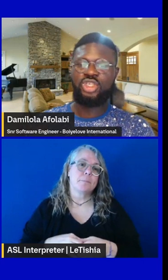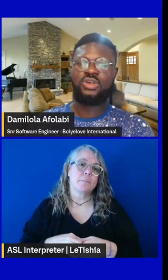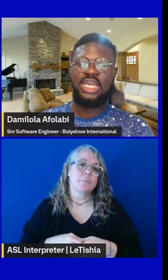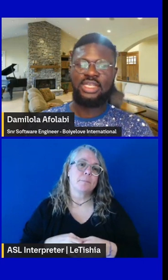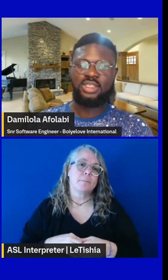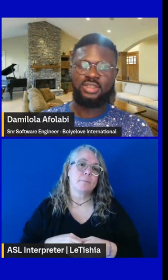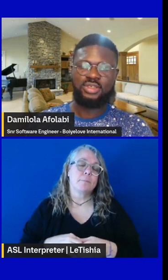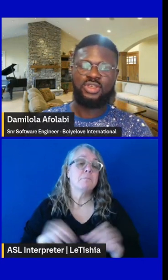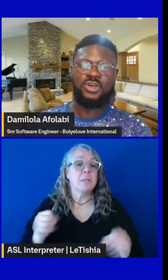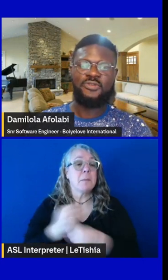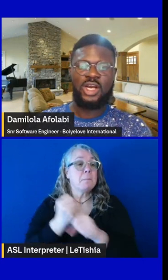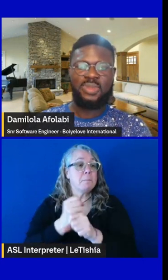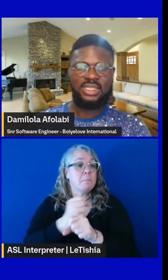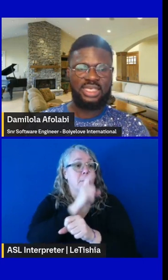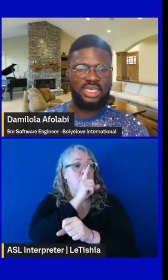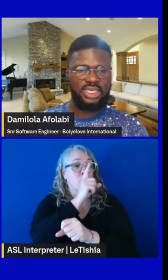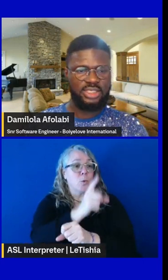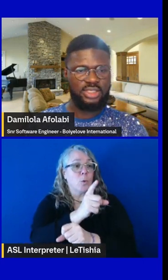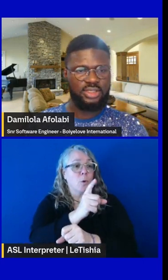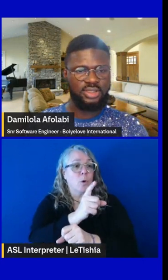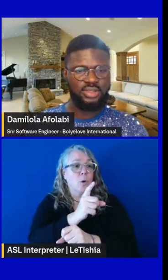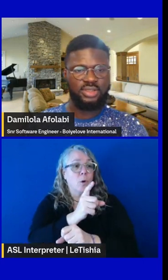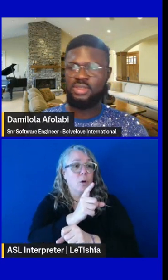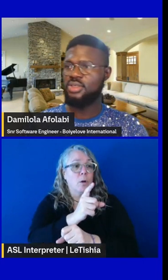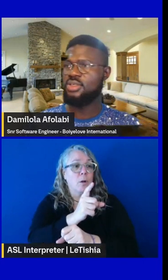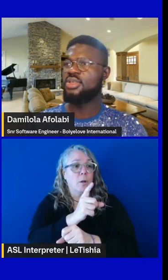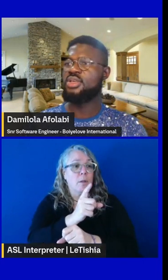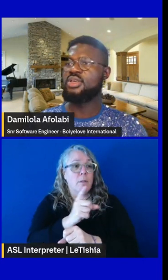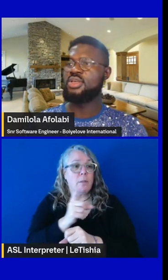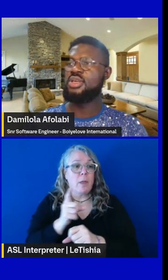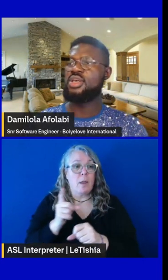you can ensure that your environment is